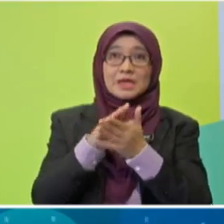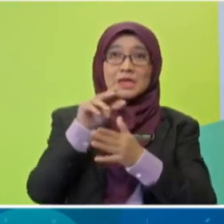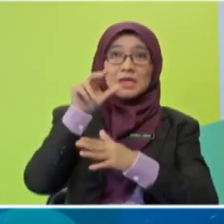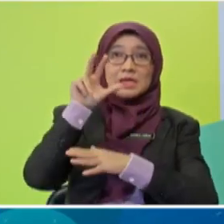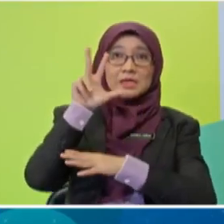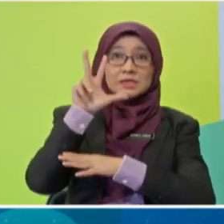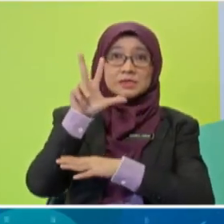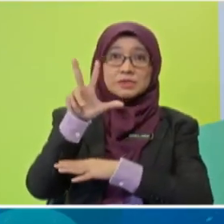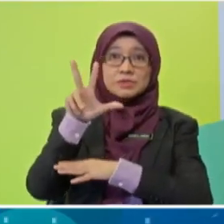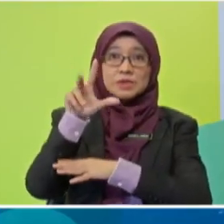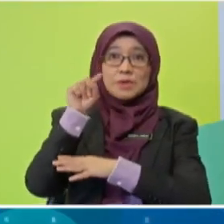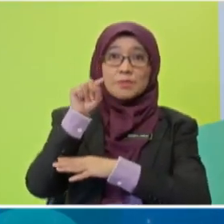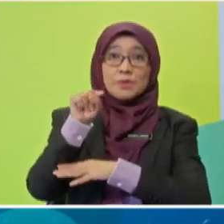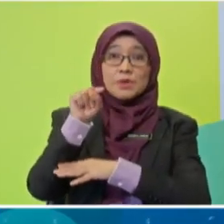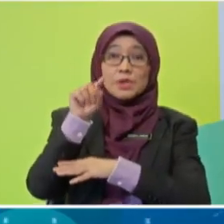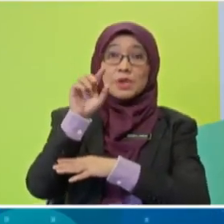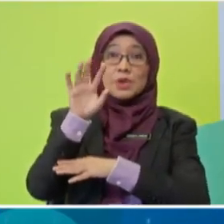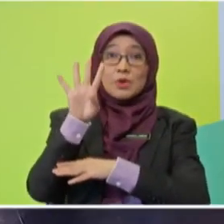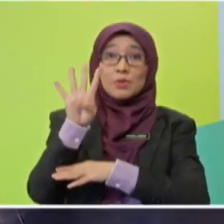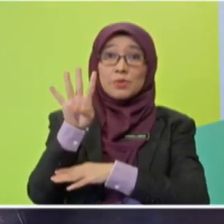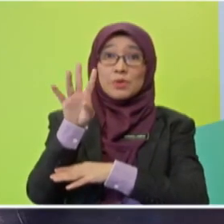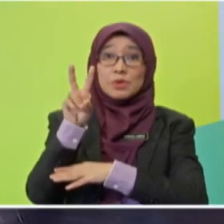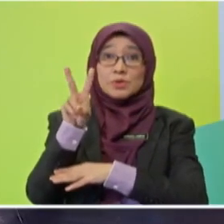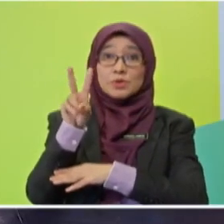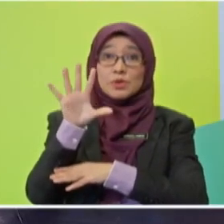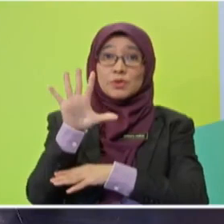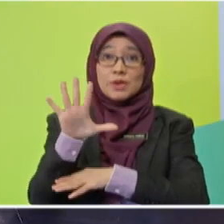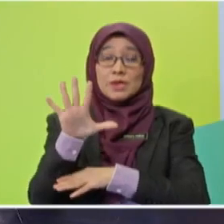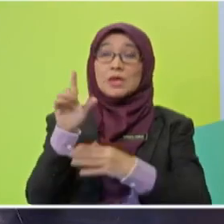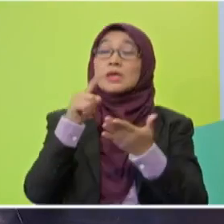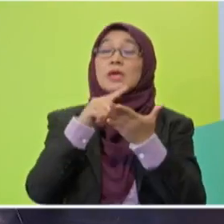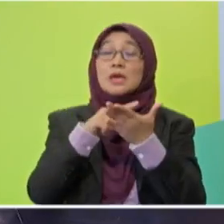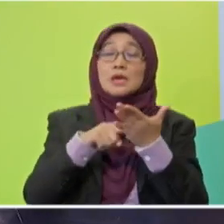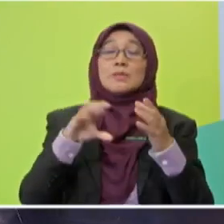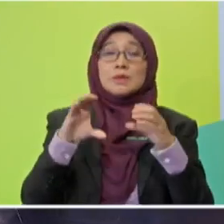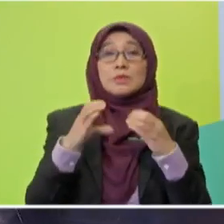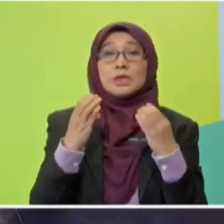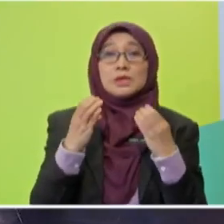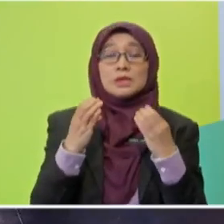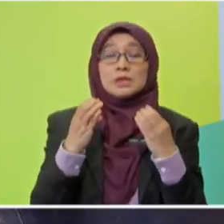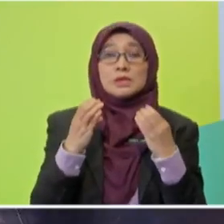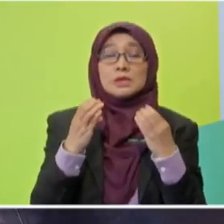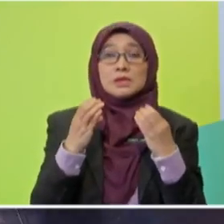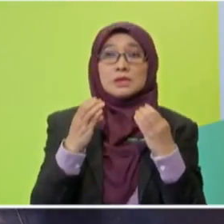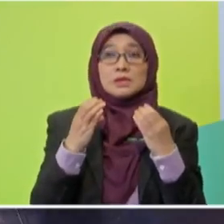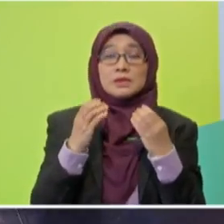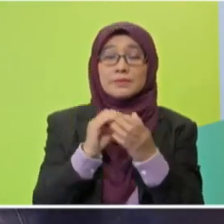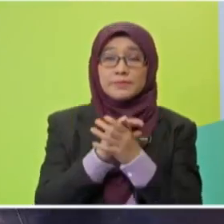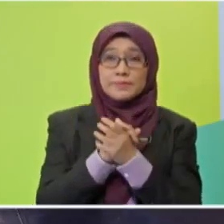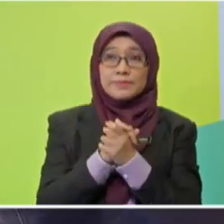3.425. Okay, let us check that, Hanif. Okay, so what is the operation involving here, kids? The concept, they